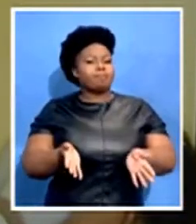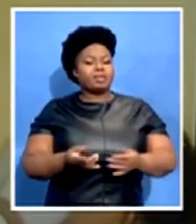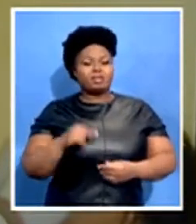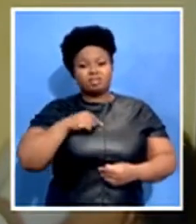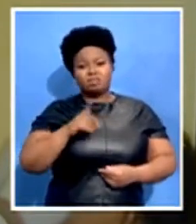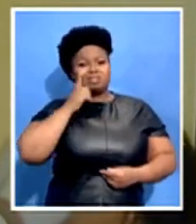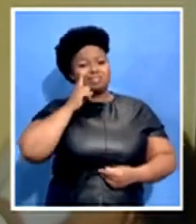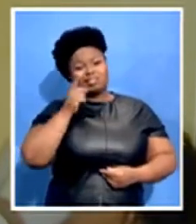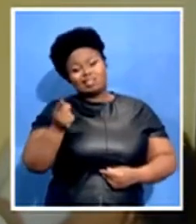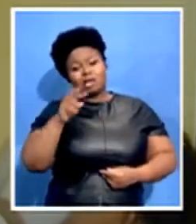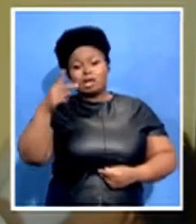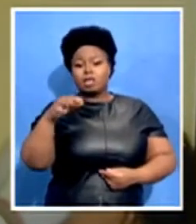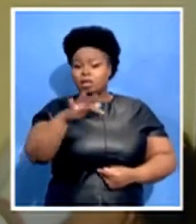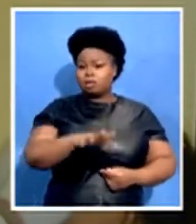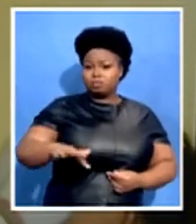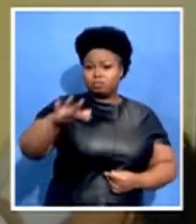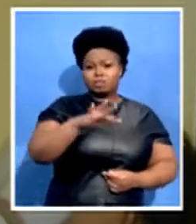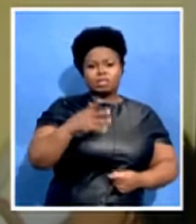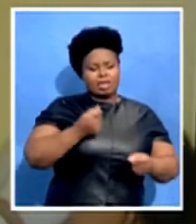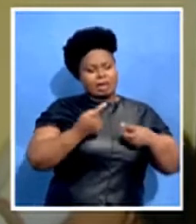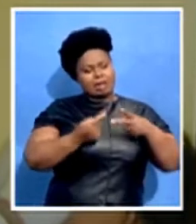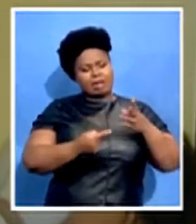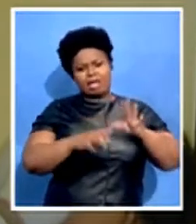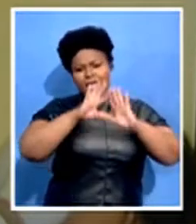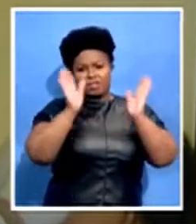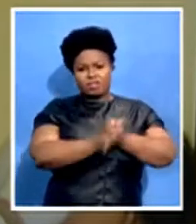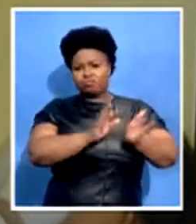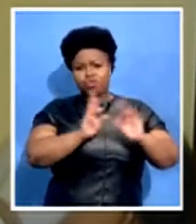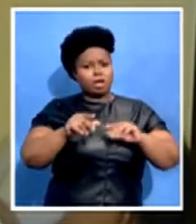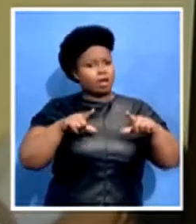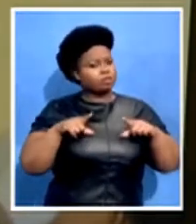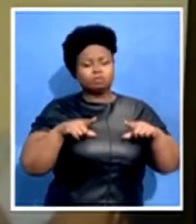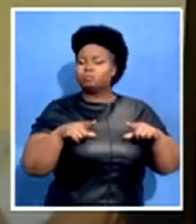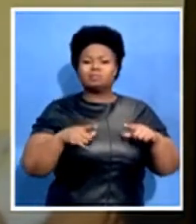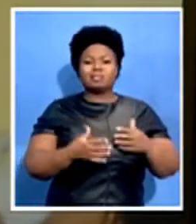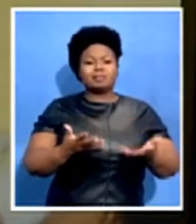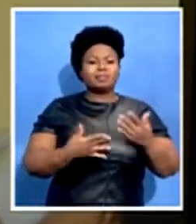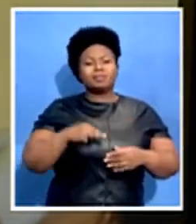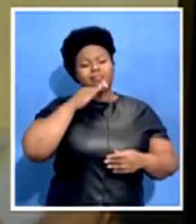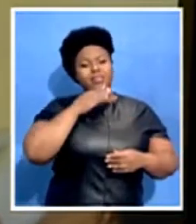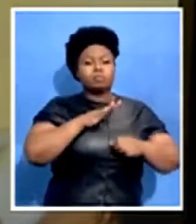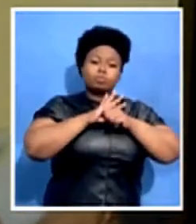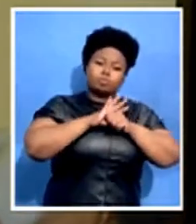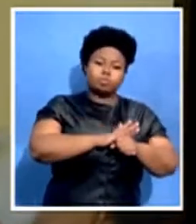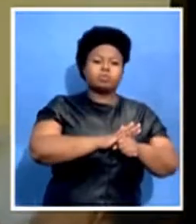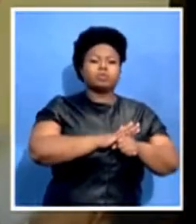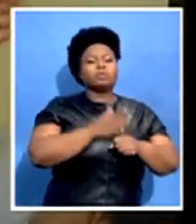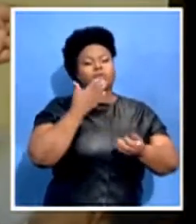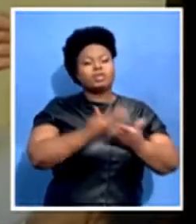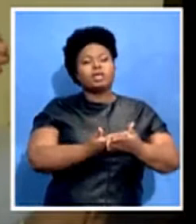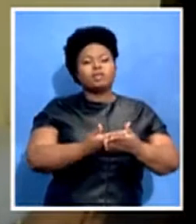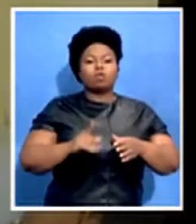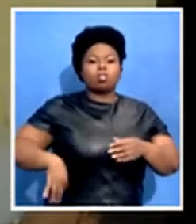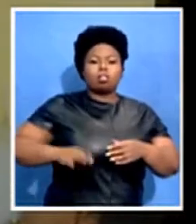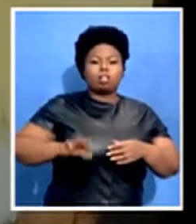the things ready there, it might mean we are putting pressure for out-of-pocket expenses for the person who must